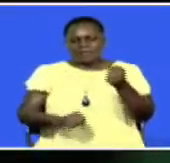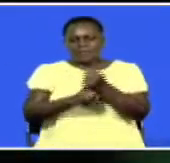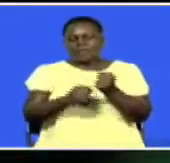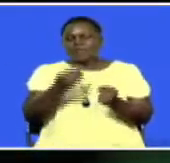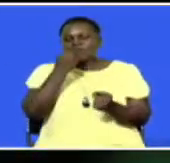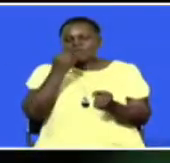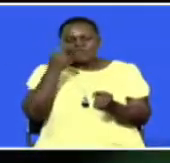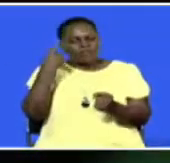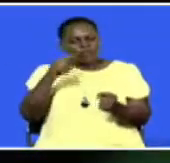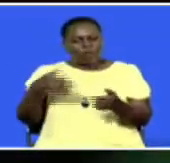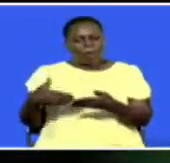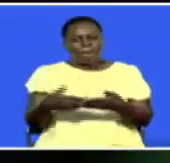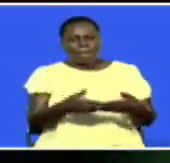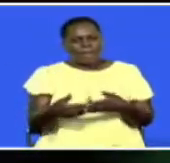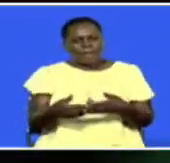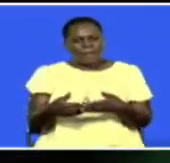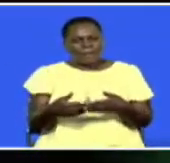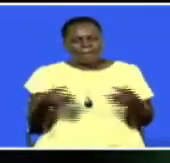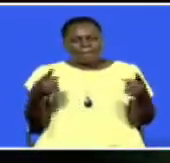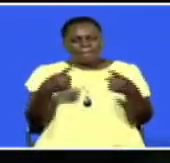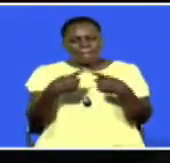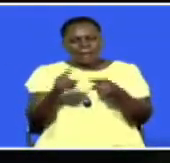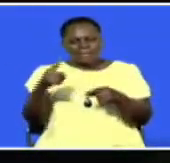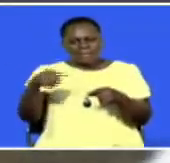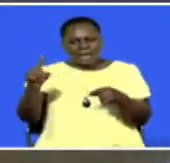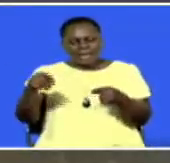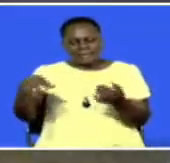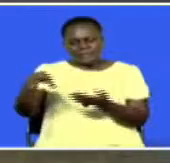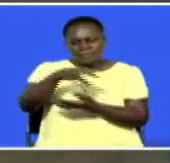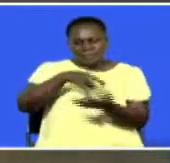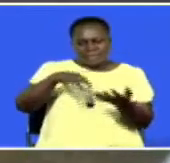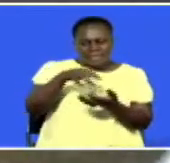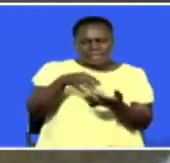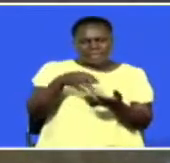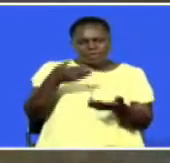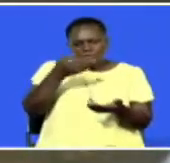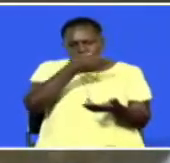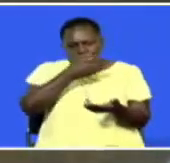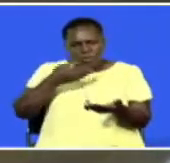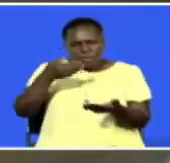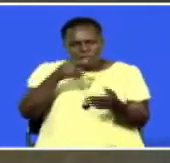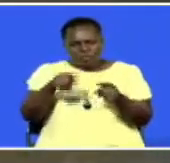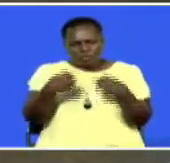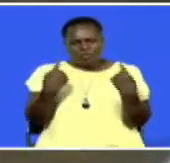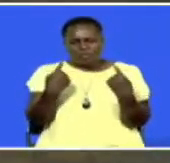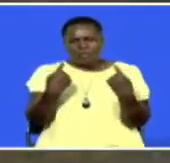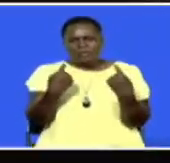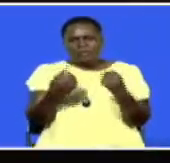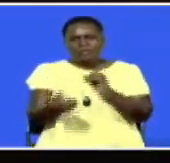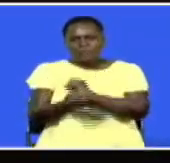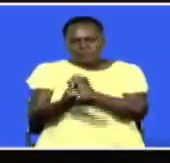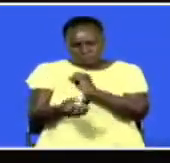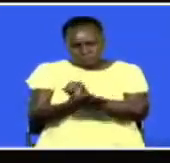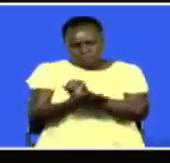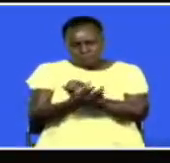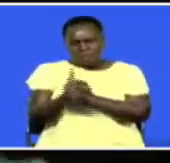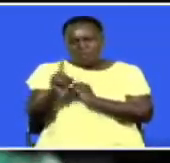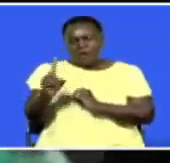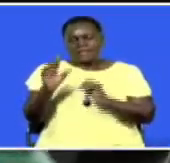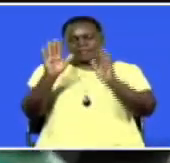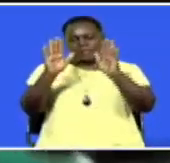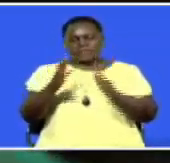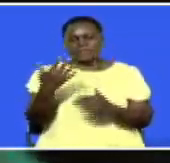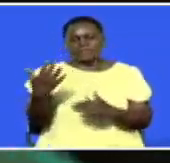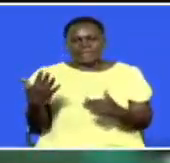feeding. Whereas the right mix of flour in this maze of conflicting dietary advice is one of the